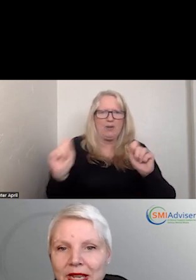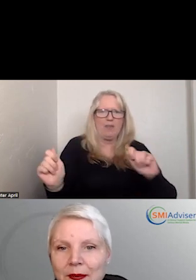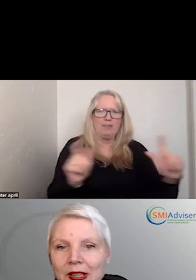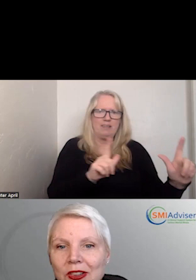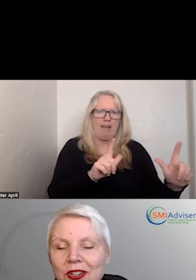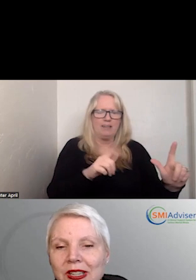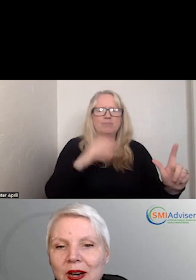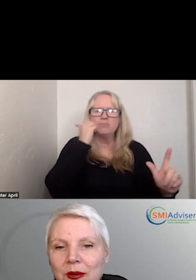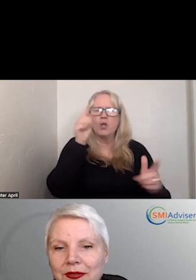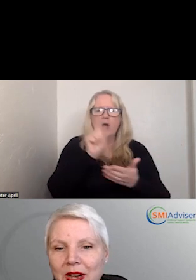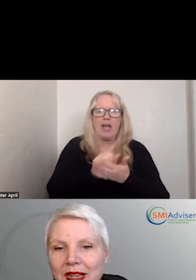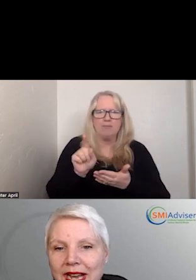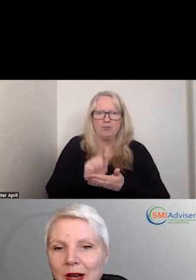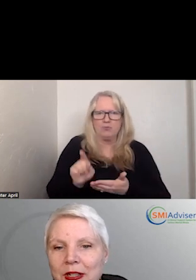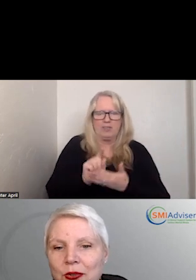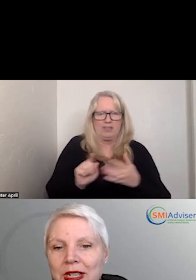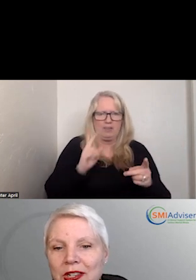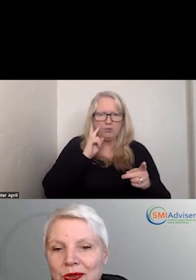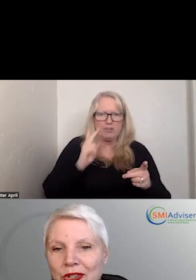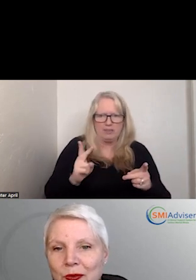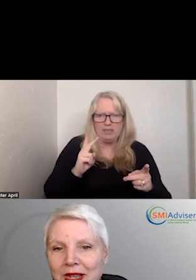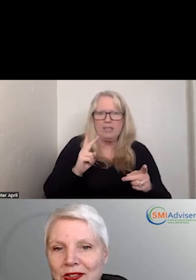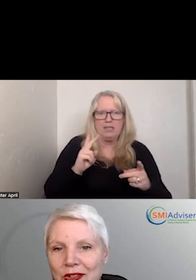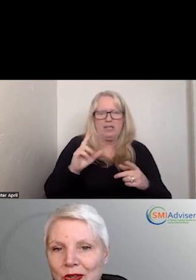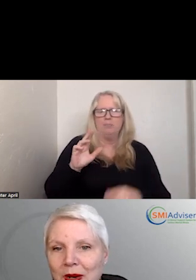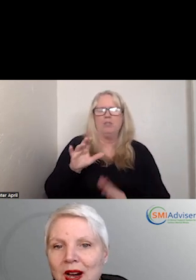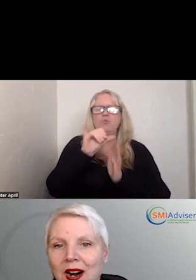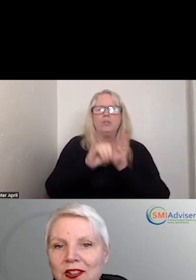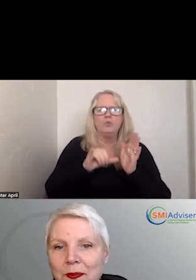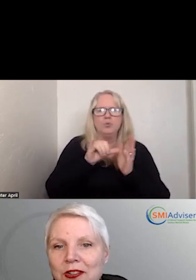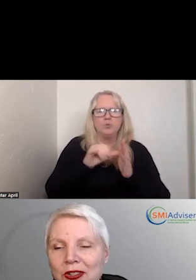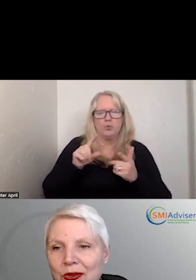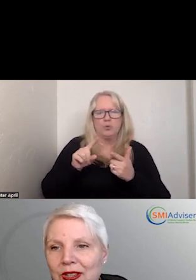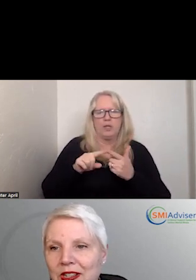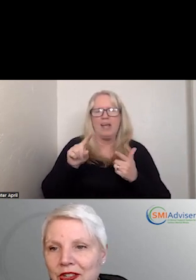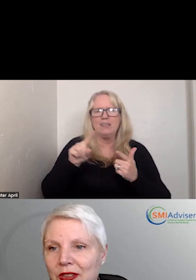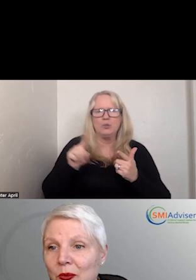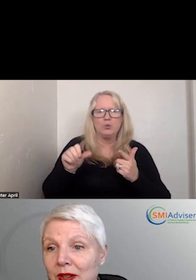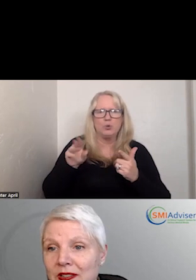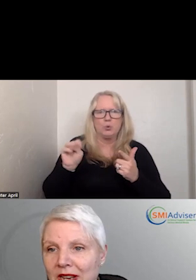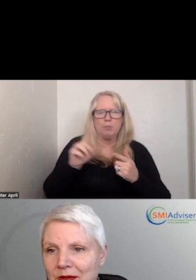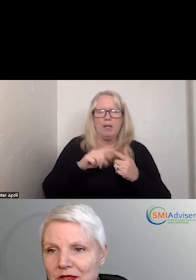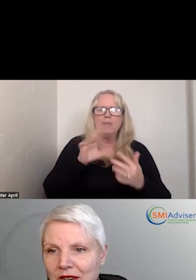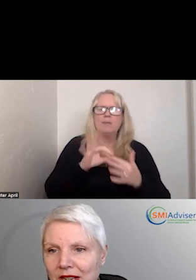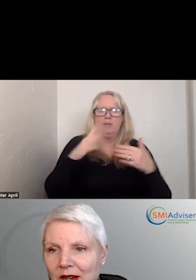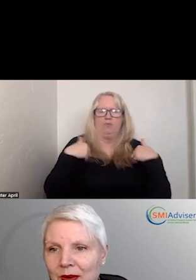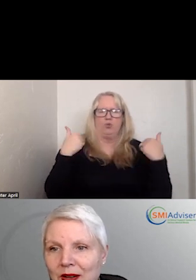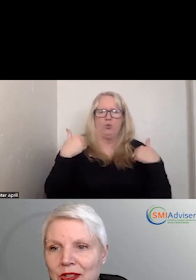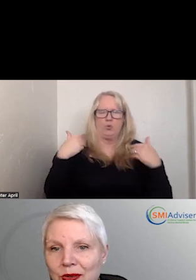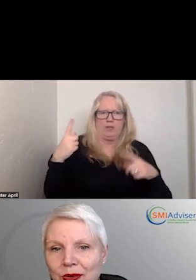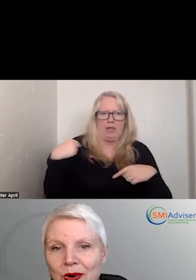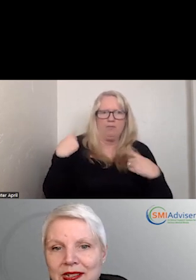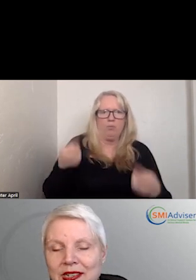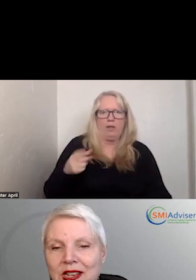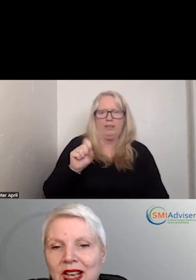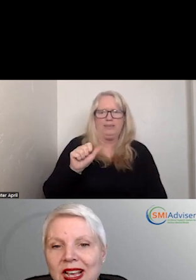every week, but look at what we've got now. Between YouTube and Zoom, our special youth edition, the work that SAMHSA has done around